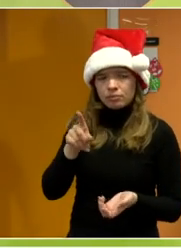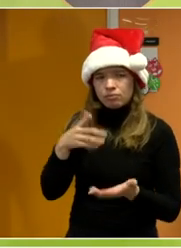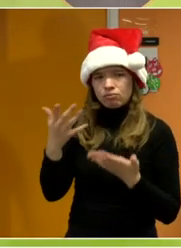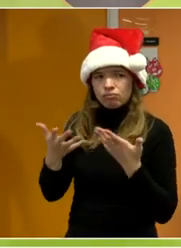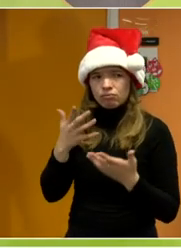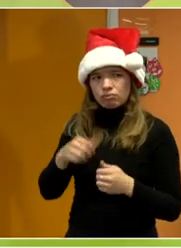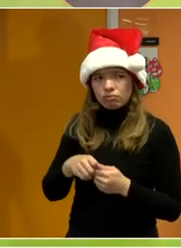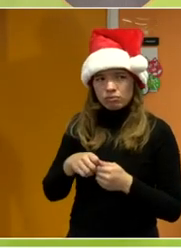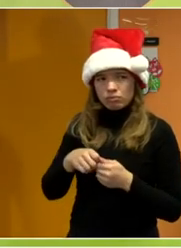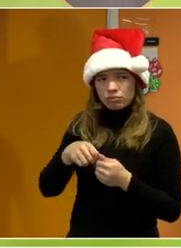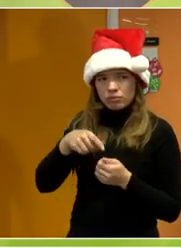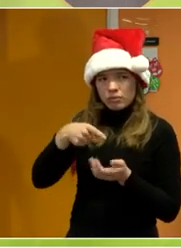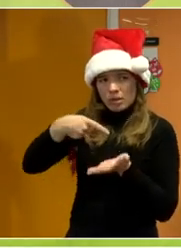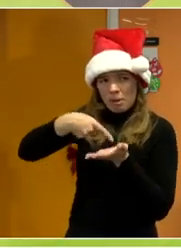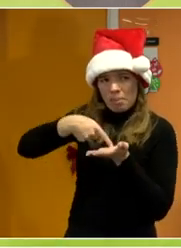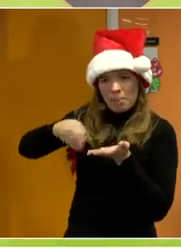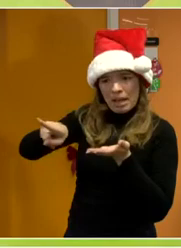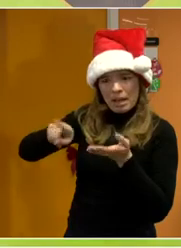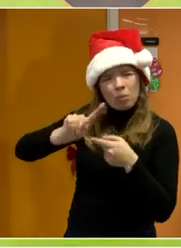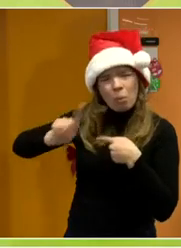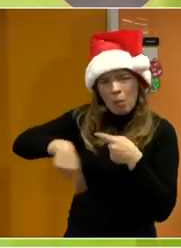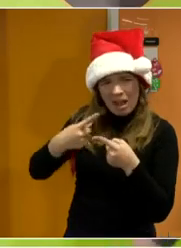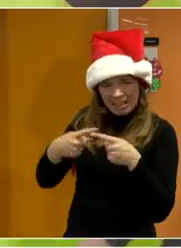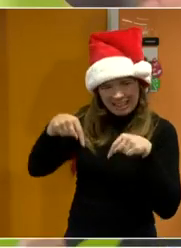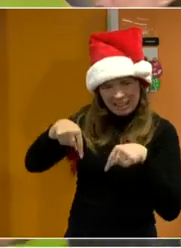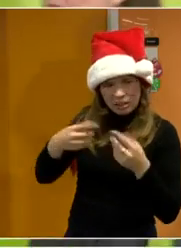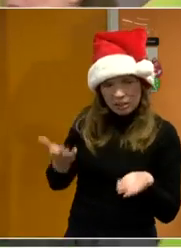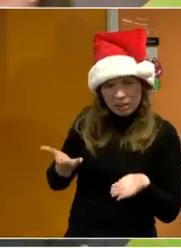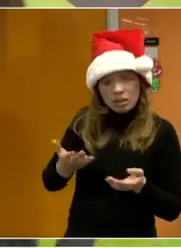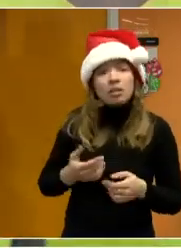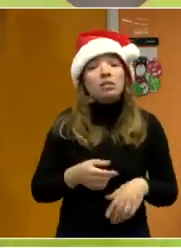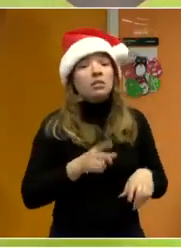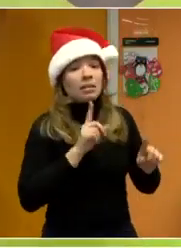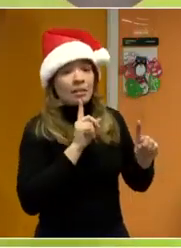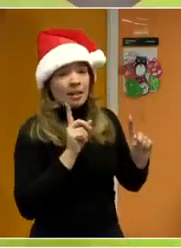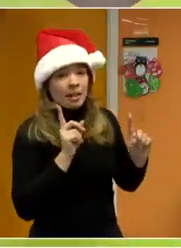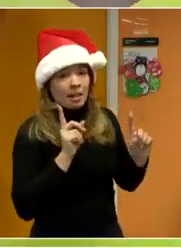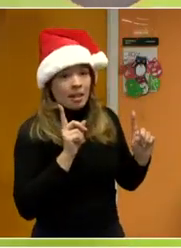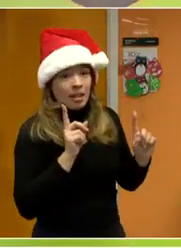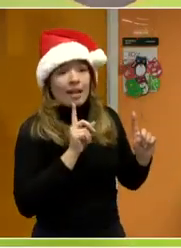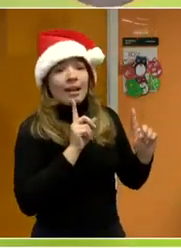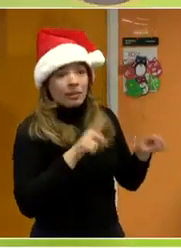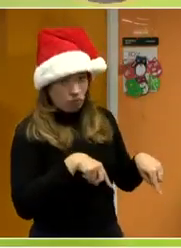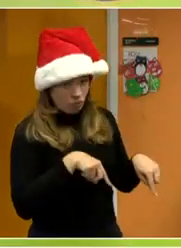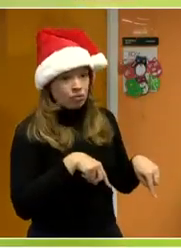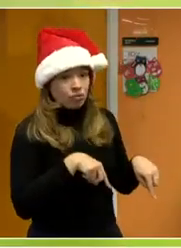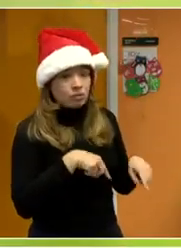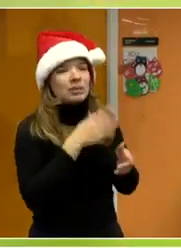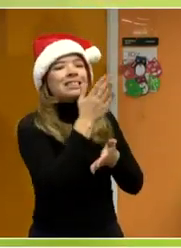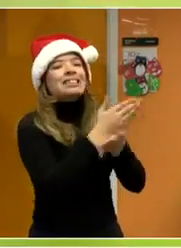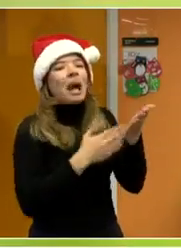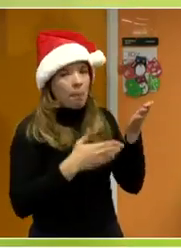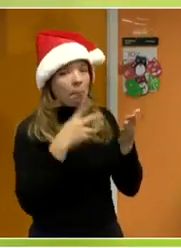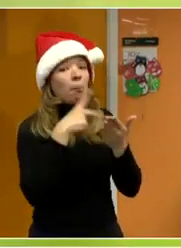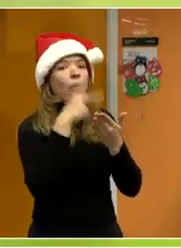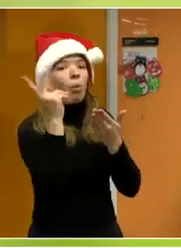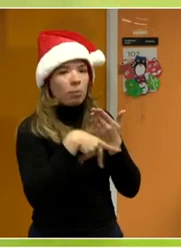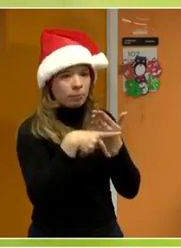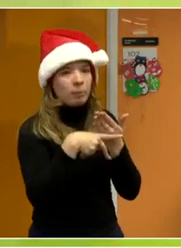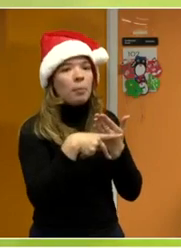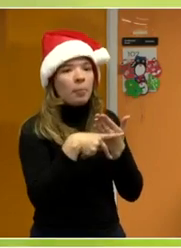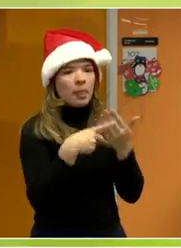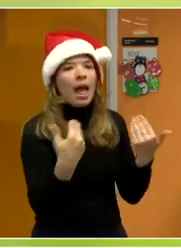paid when they come here? Or- Yes. Talk about what. Some of the programming does include paid